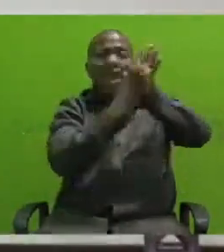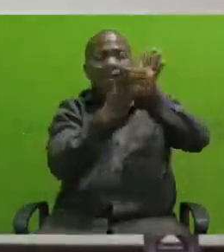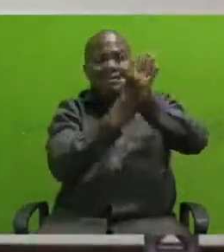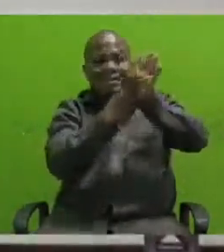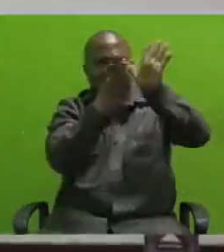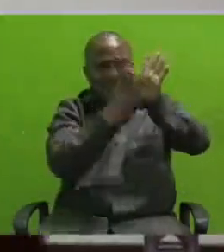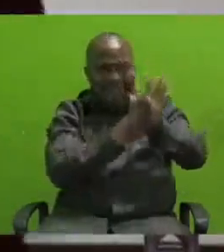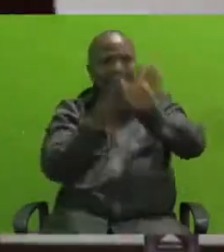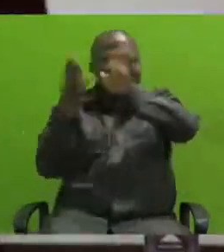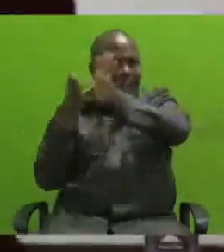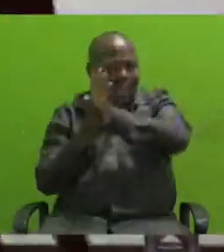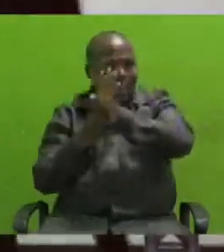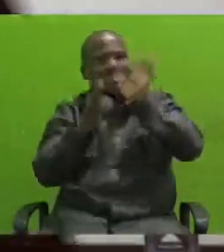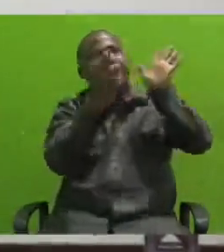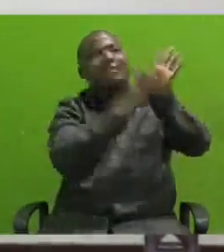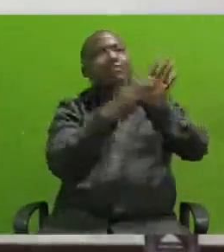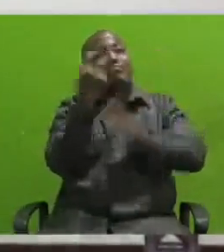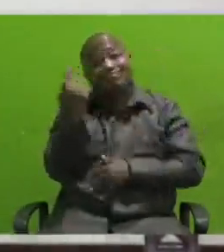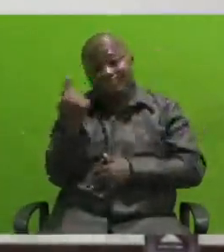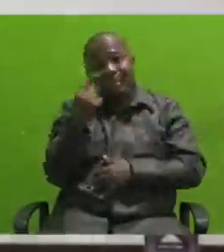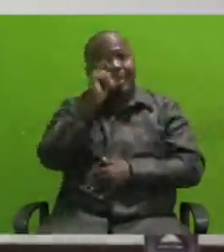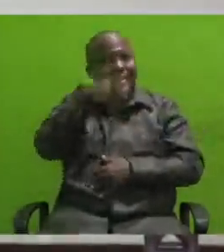of 4, which is 2.